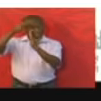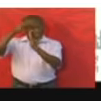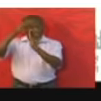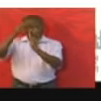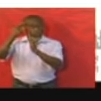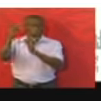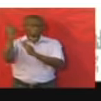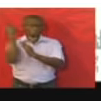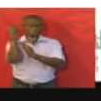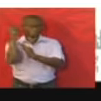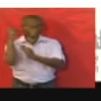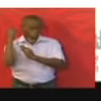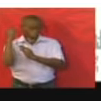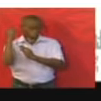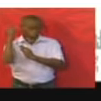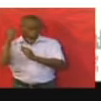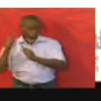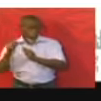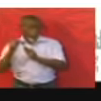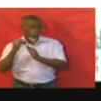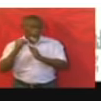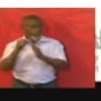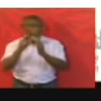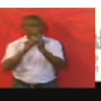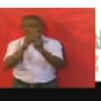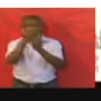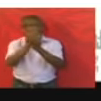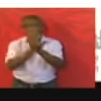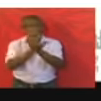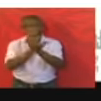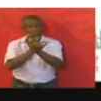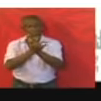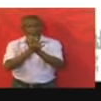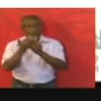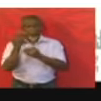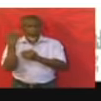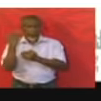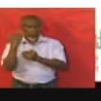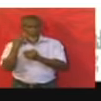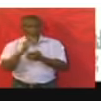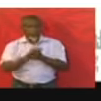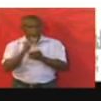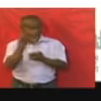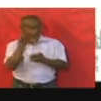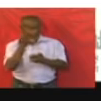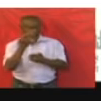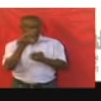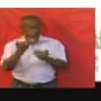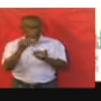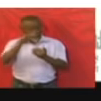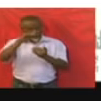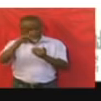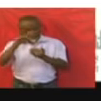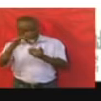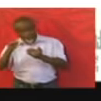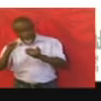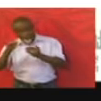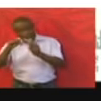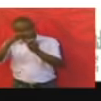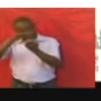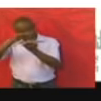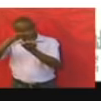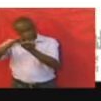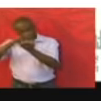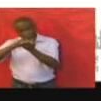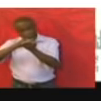which correspond to the month of May. And we'd see that from about the middle of May come down, we had seen some form of decreasing cases